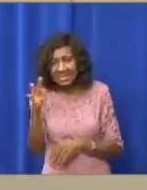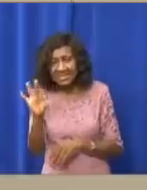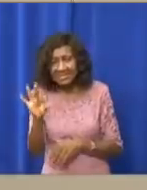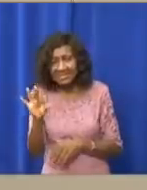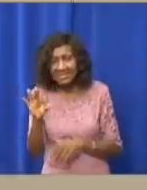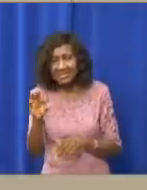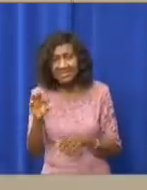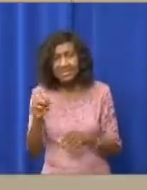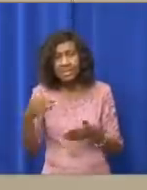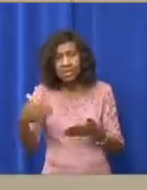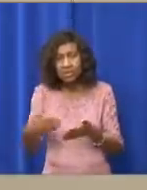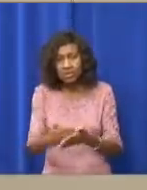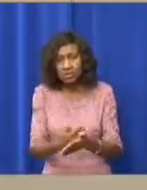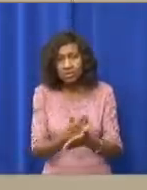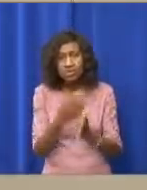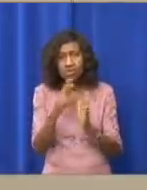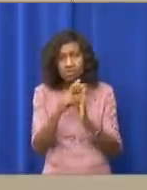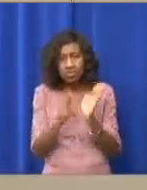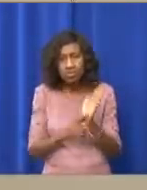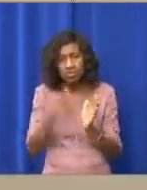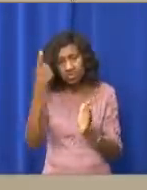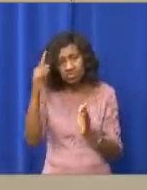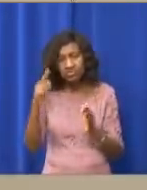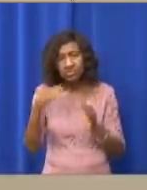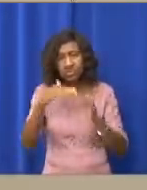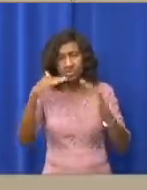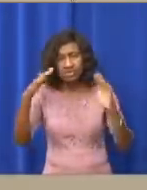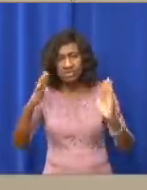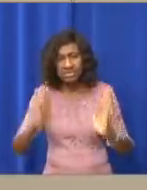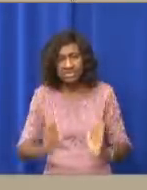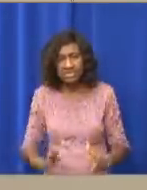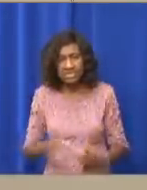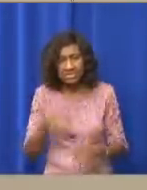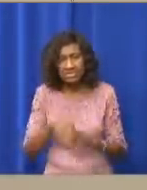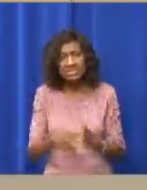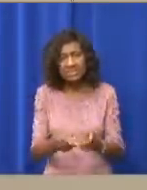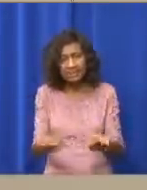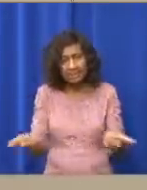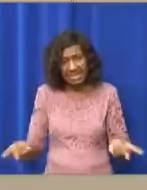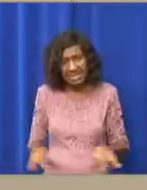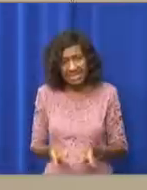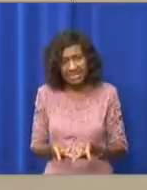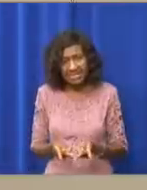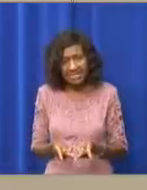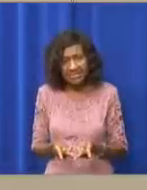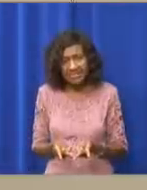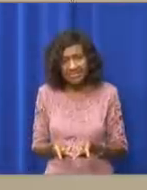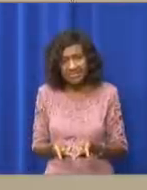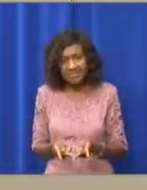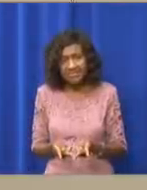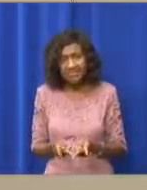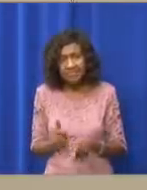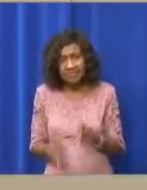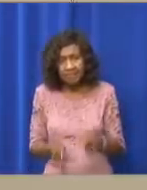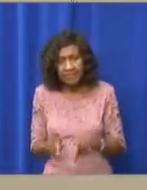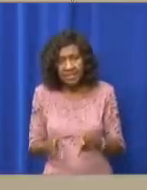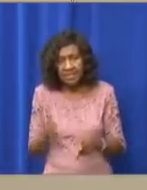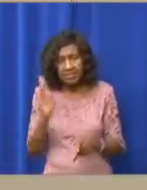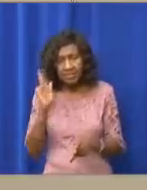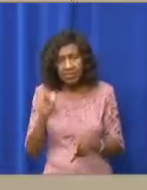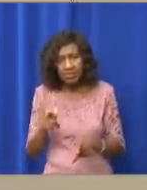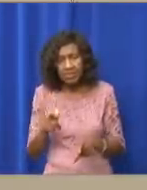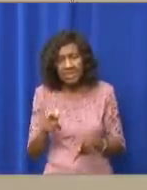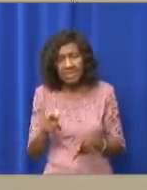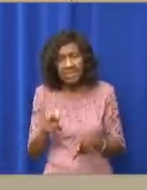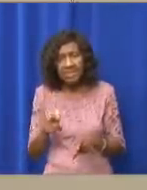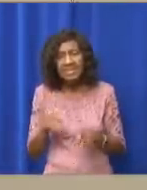when the new shelter-in-place regulations, which will be gazetted this afternoon, come into effect, persons will be able to